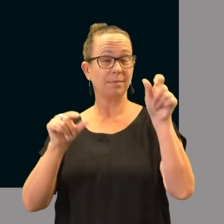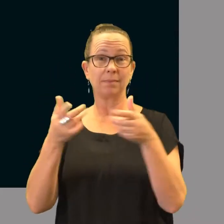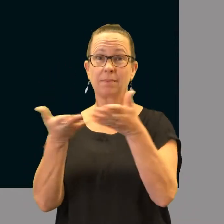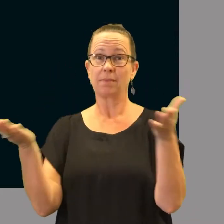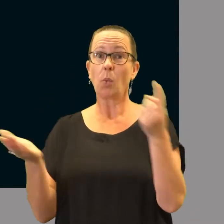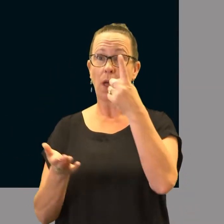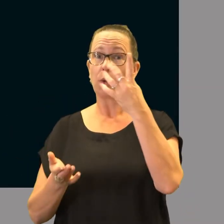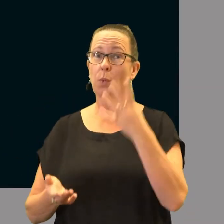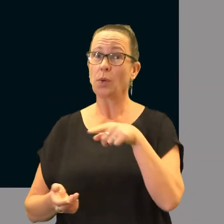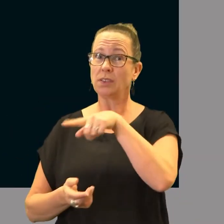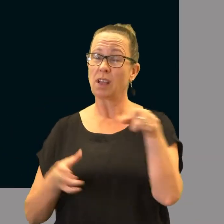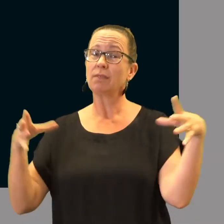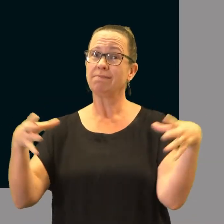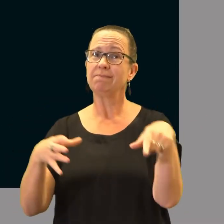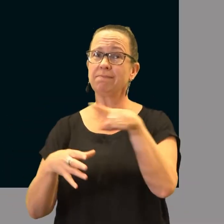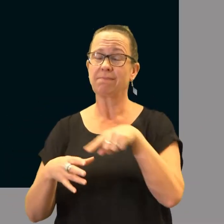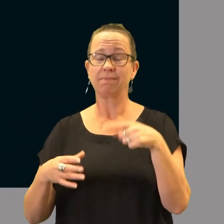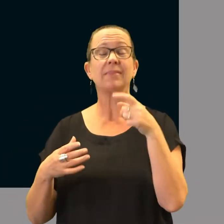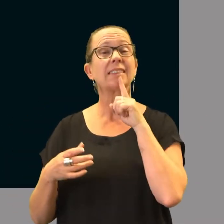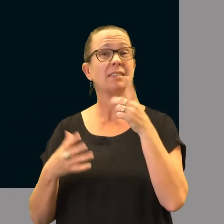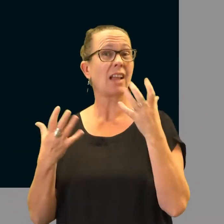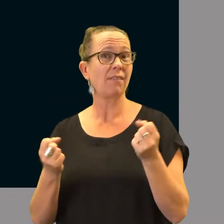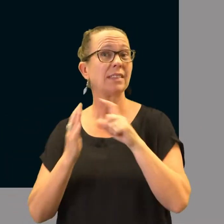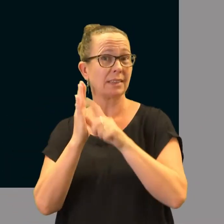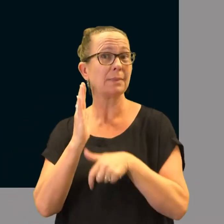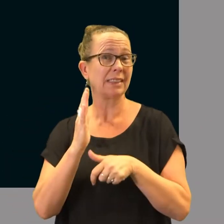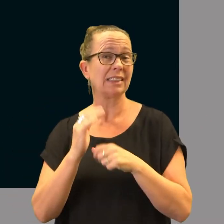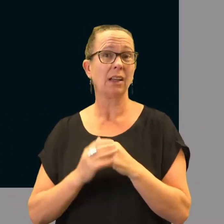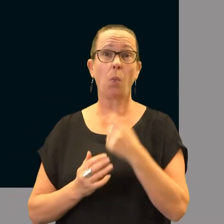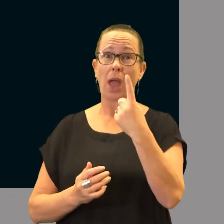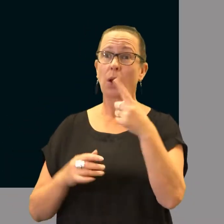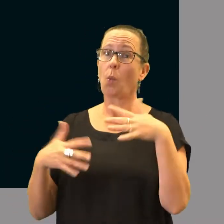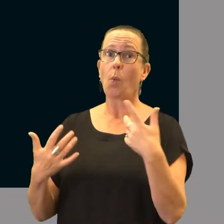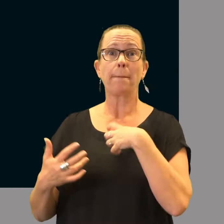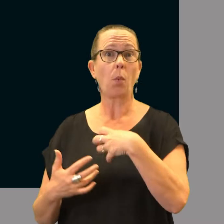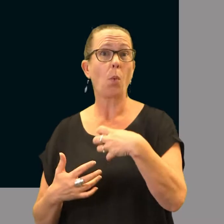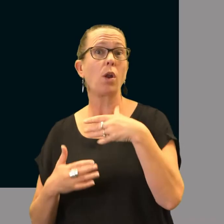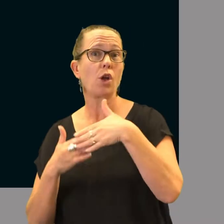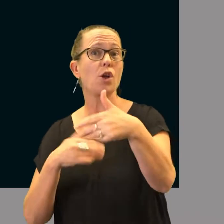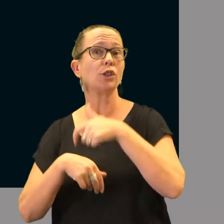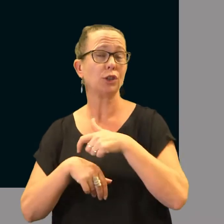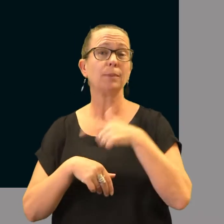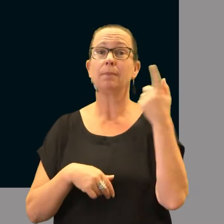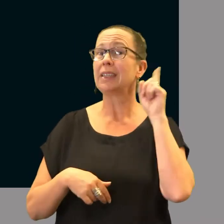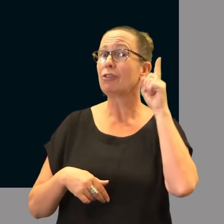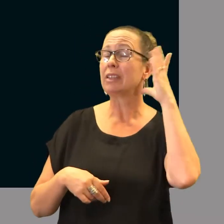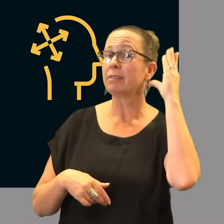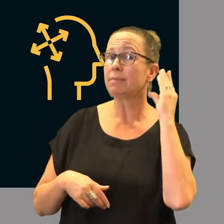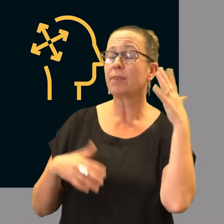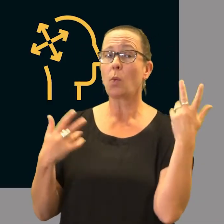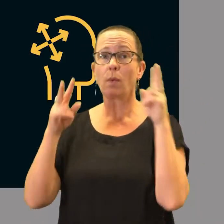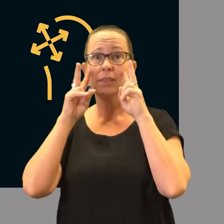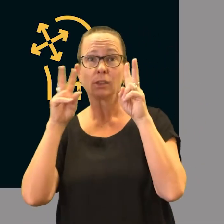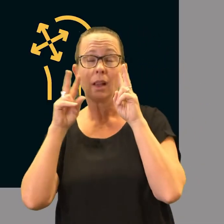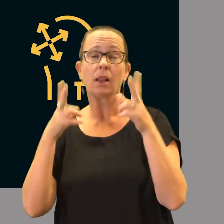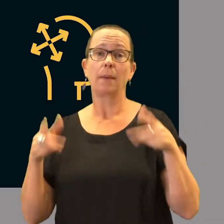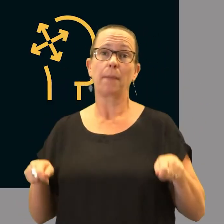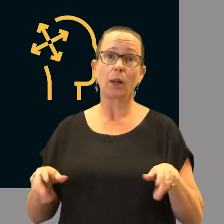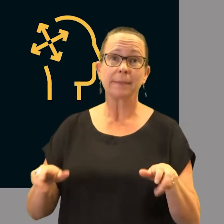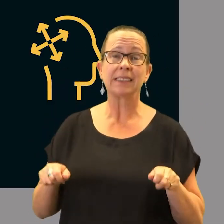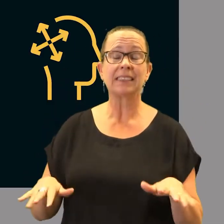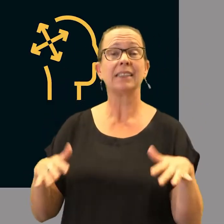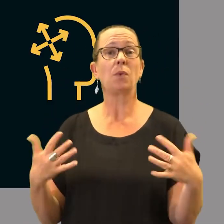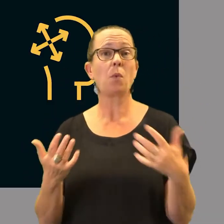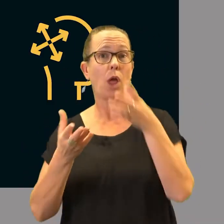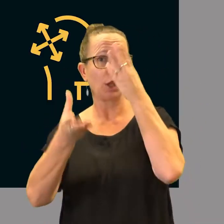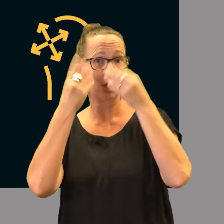New Zealanders self-identify as disabled. They have one or more long-term visual, hearing, mobility or learning